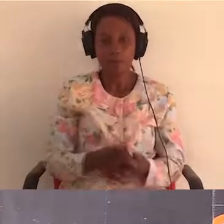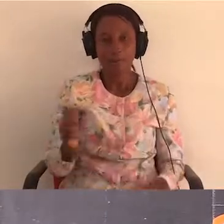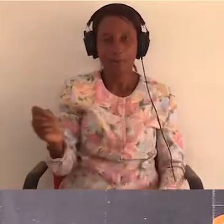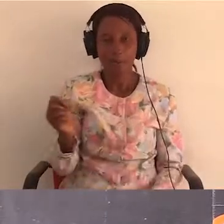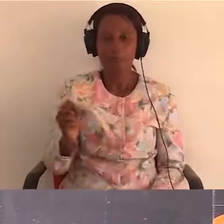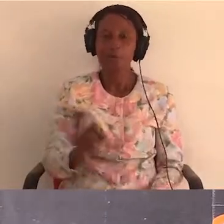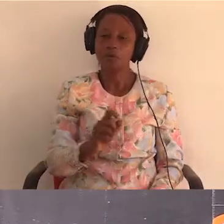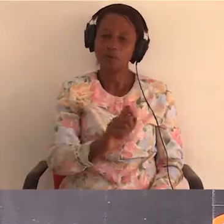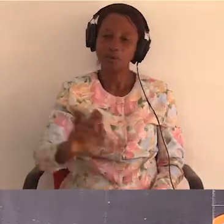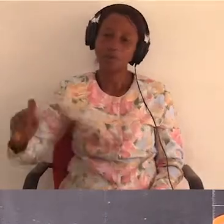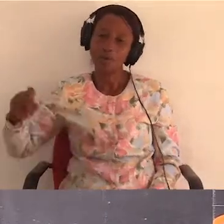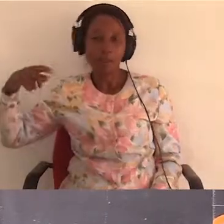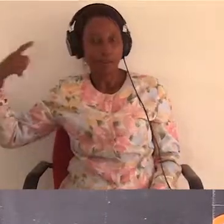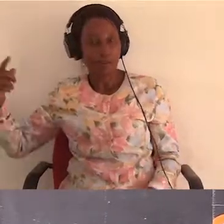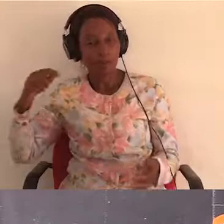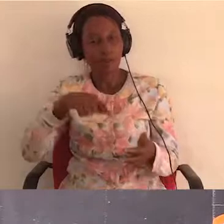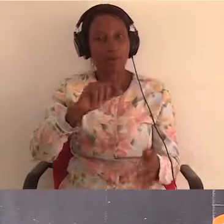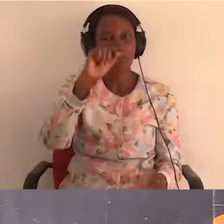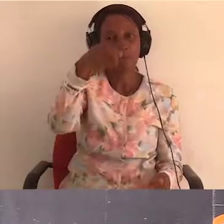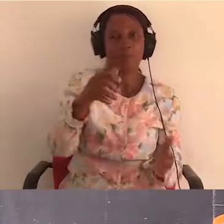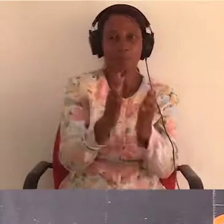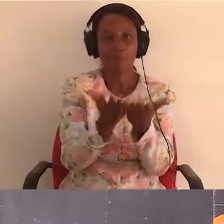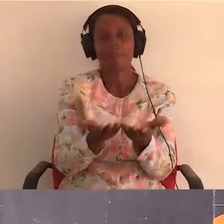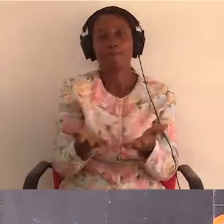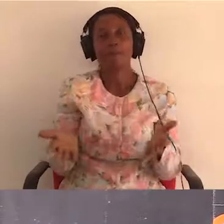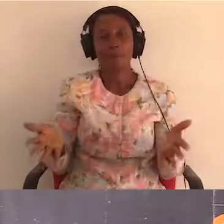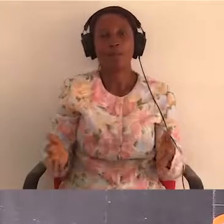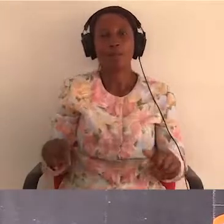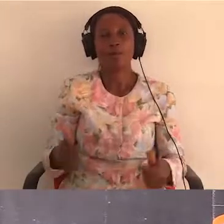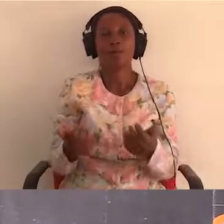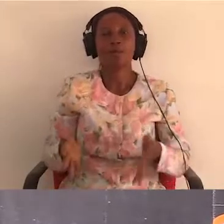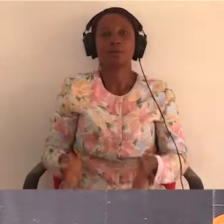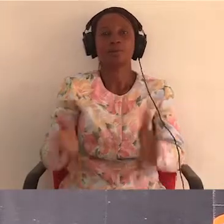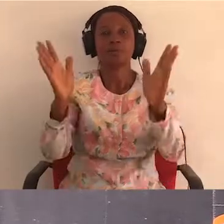your books. Are you ready? Now let's go.